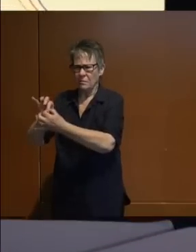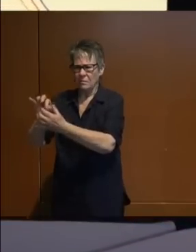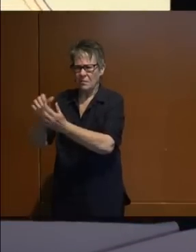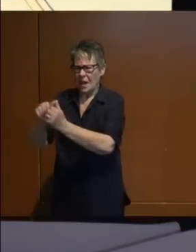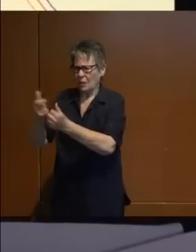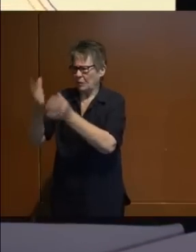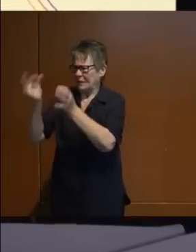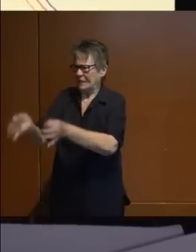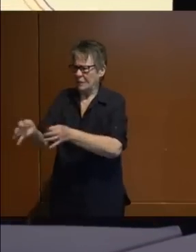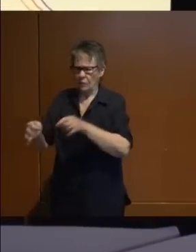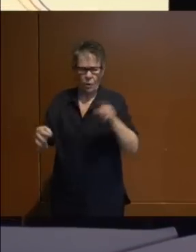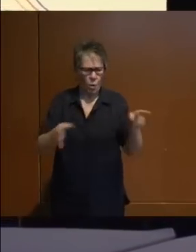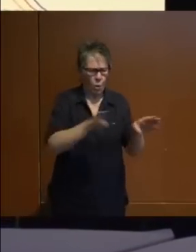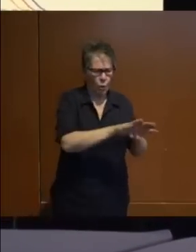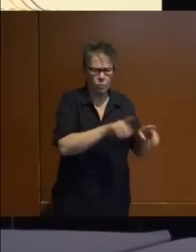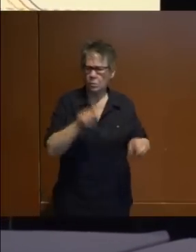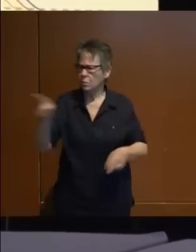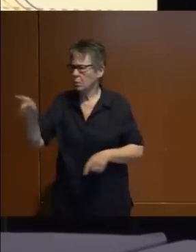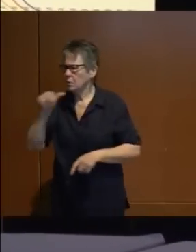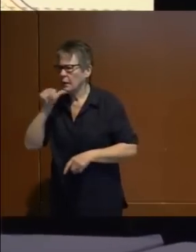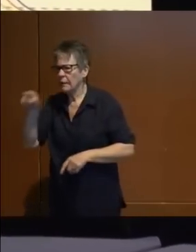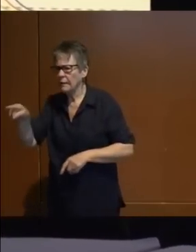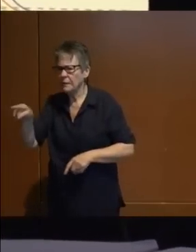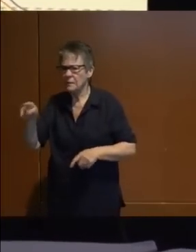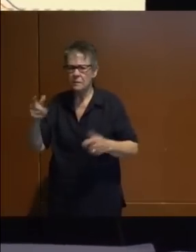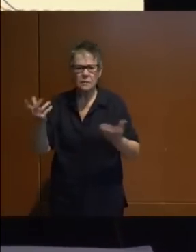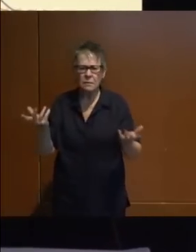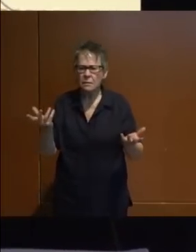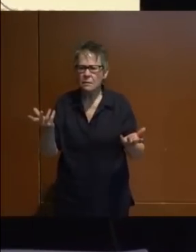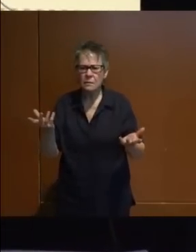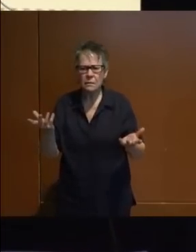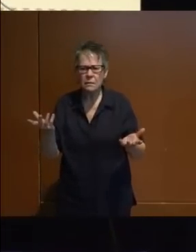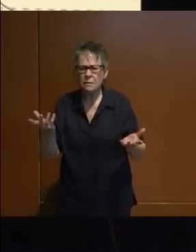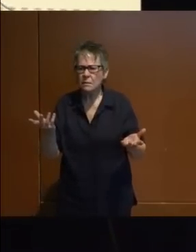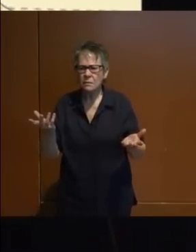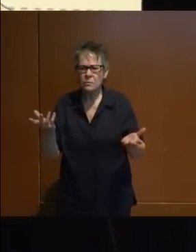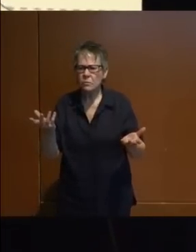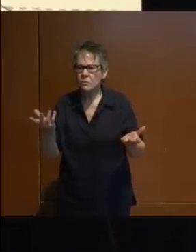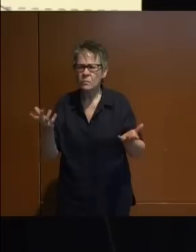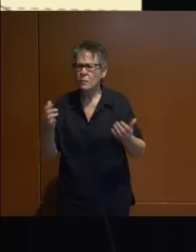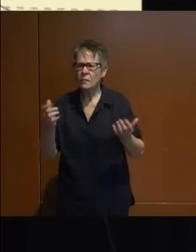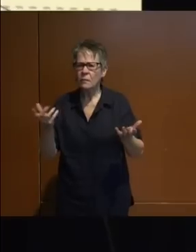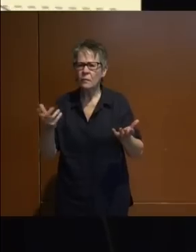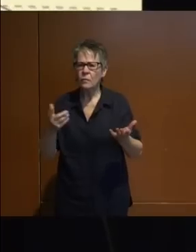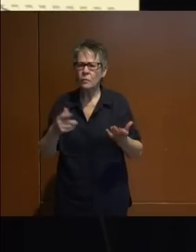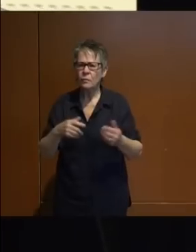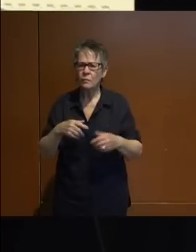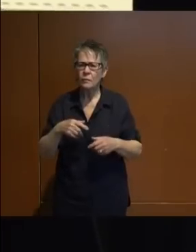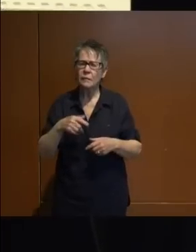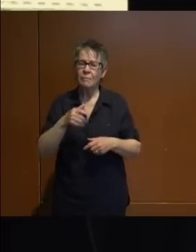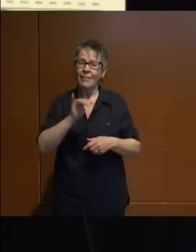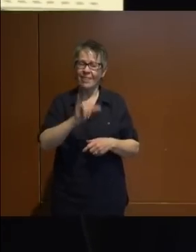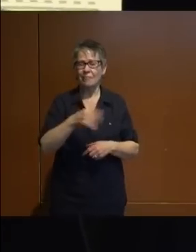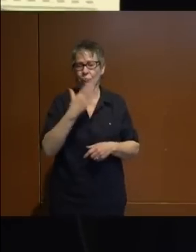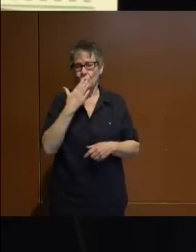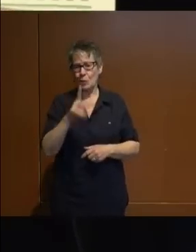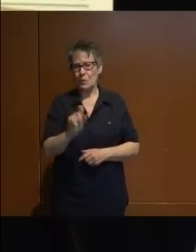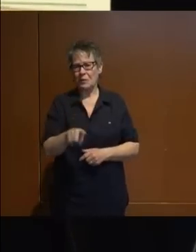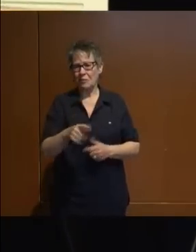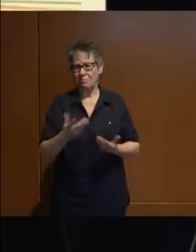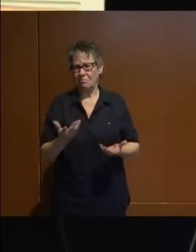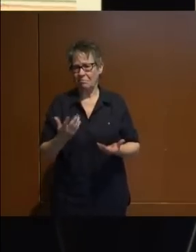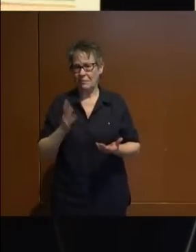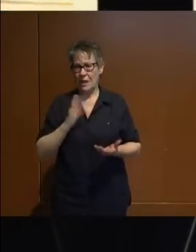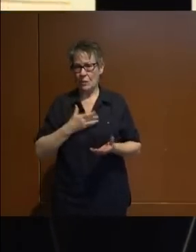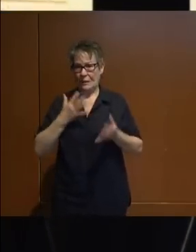those places? What would you say? Sure, and that's a great question. The decision-making for St.